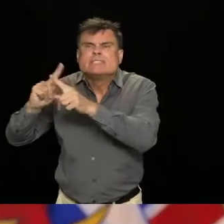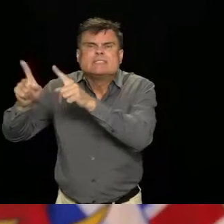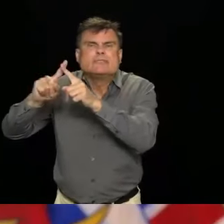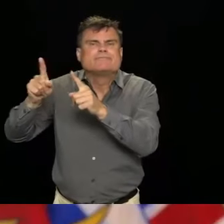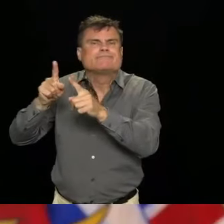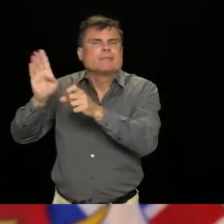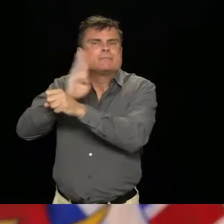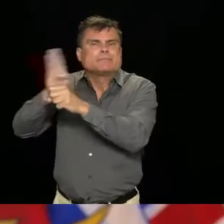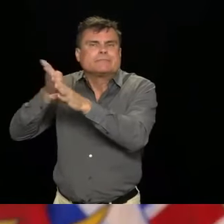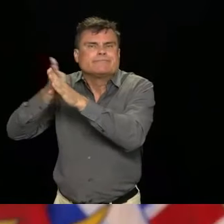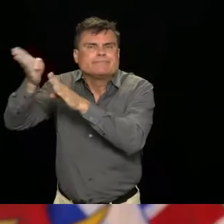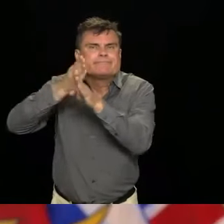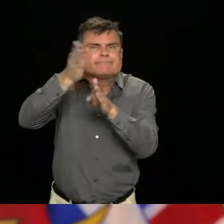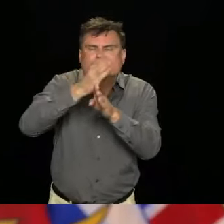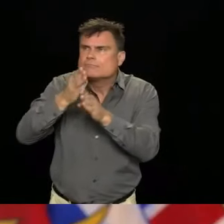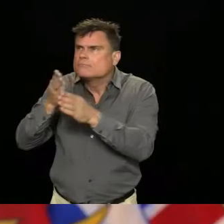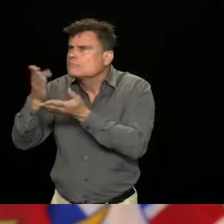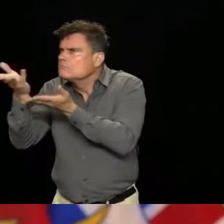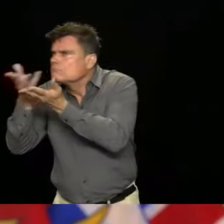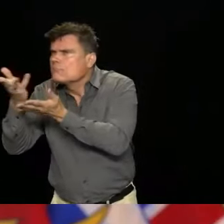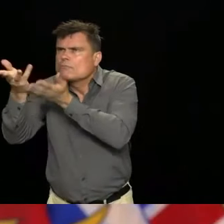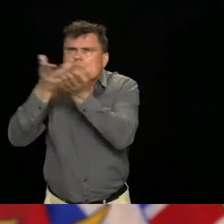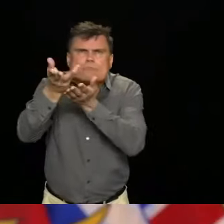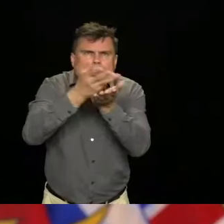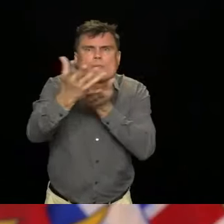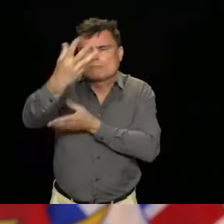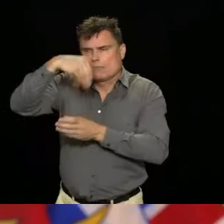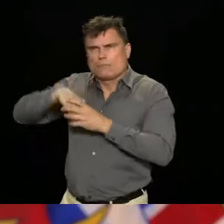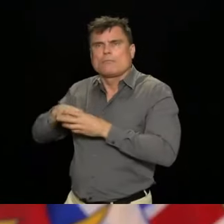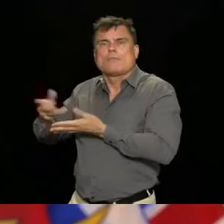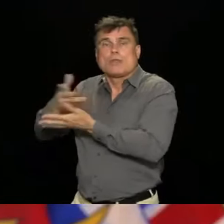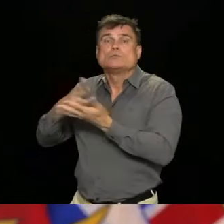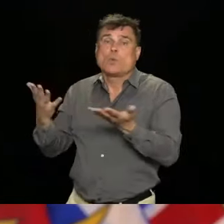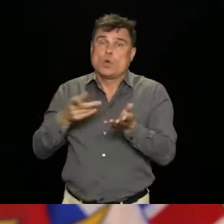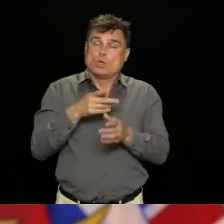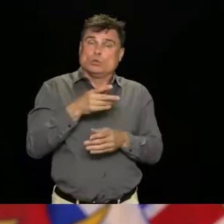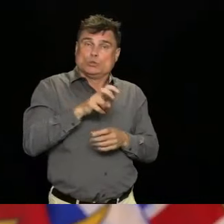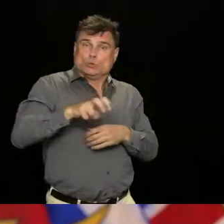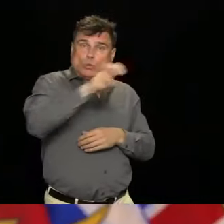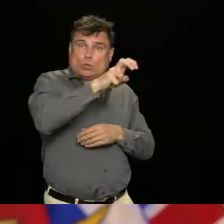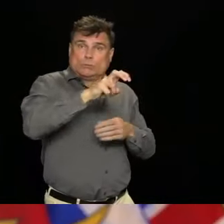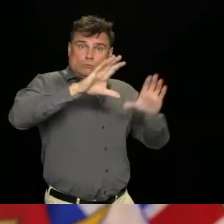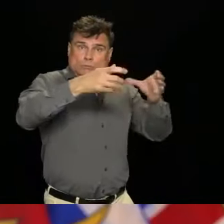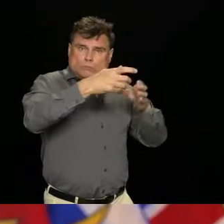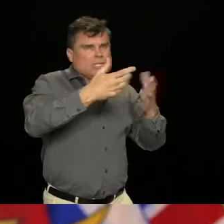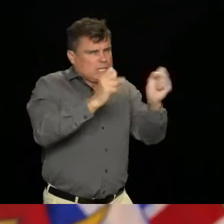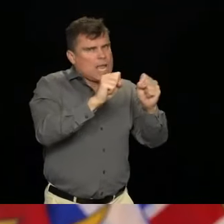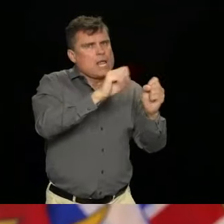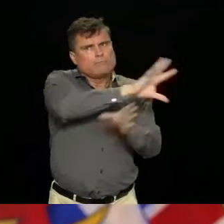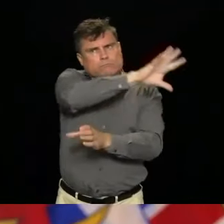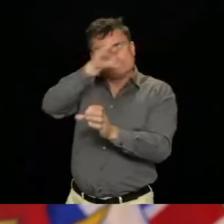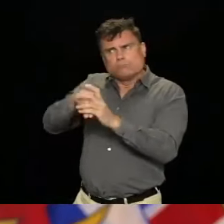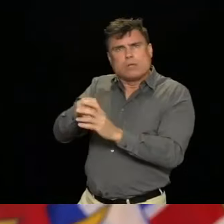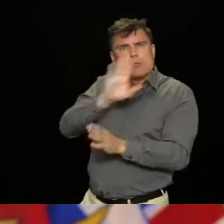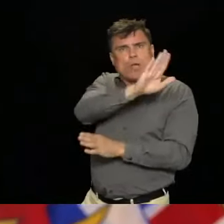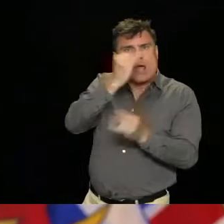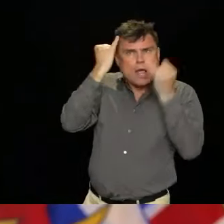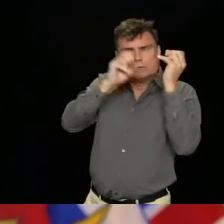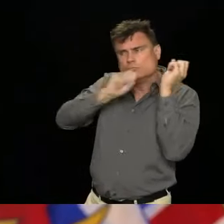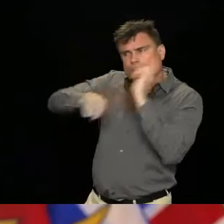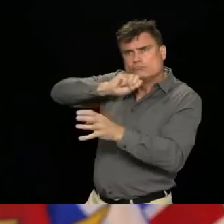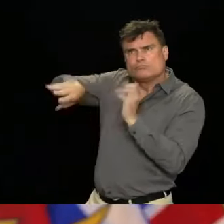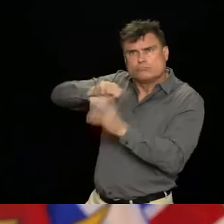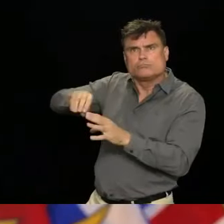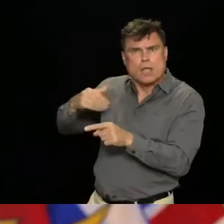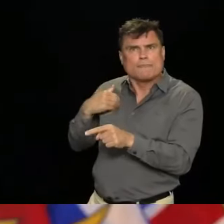themselves. I know that tourism has sent in their ideas and their plan as well, just I think in the last last day or so. And so we'll be gathering